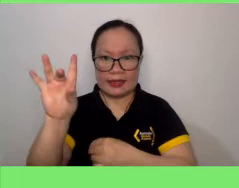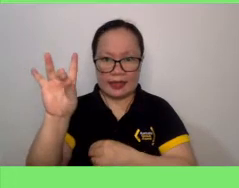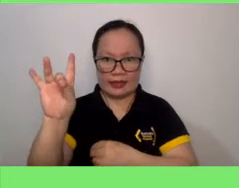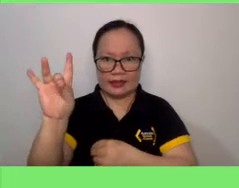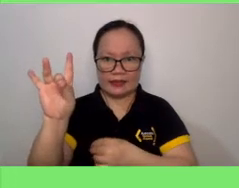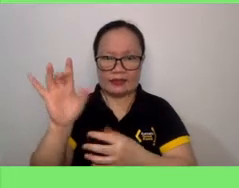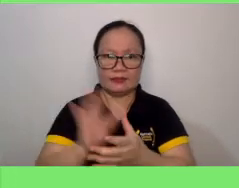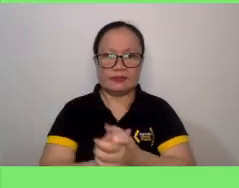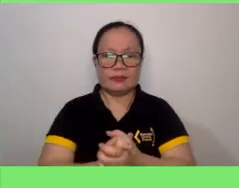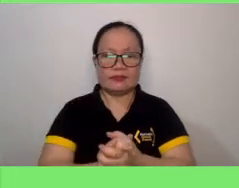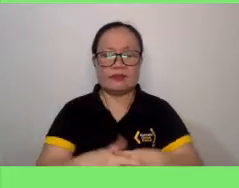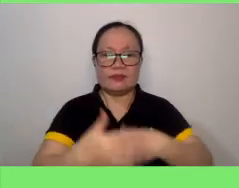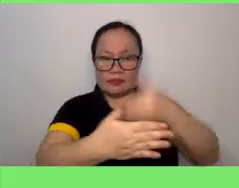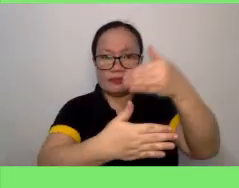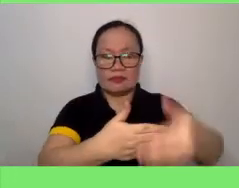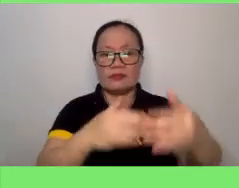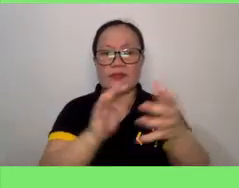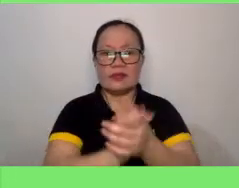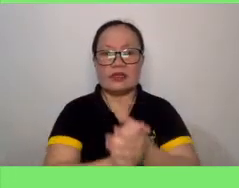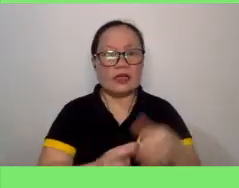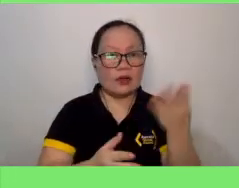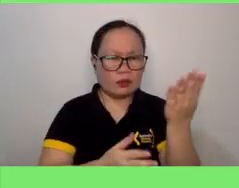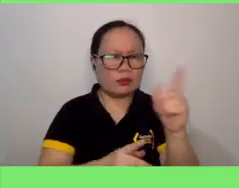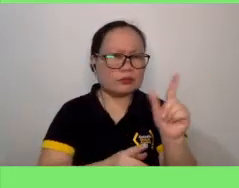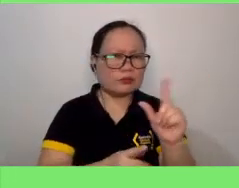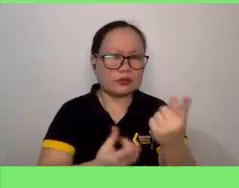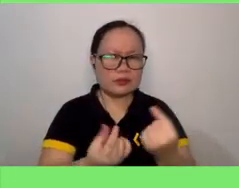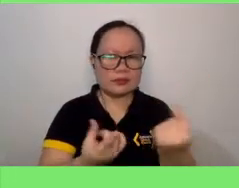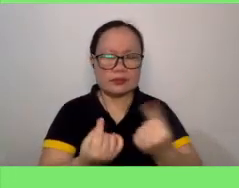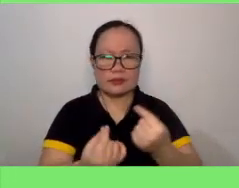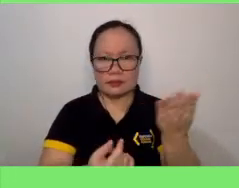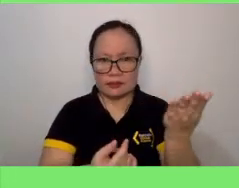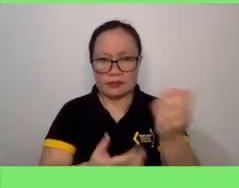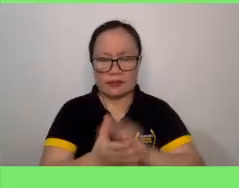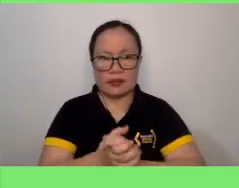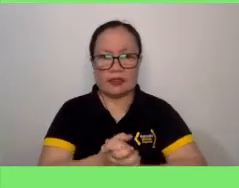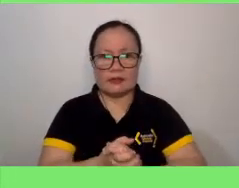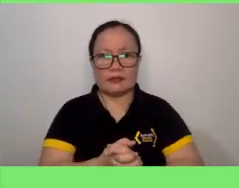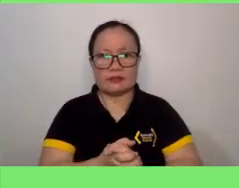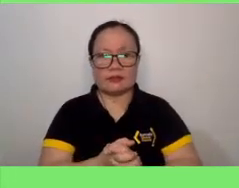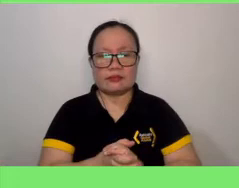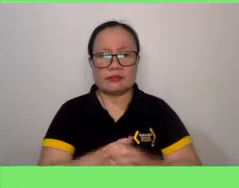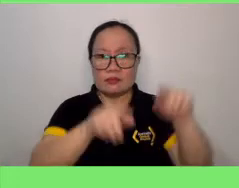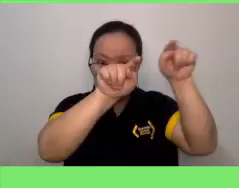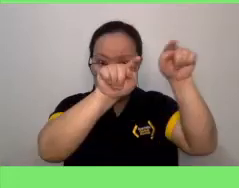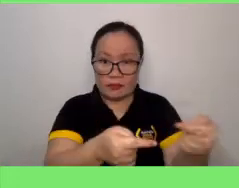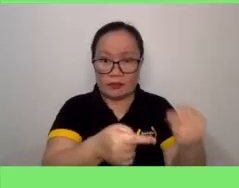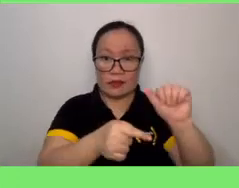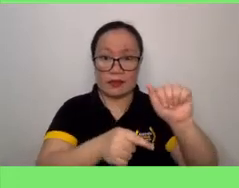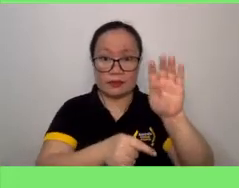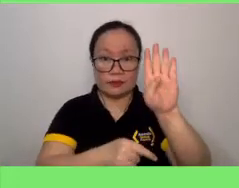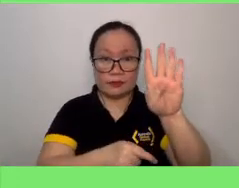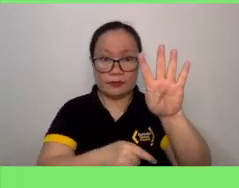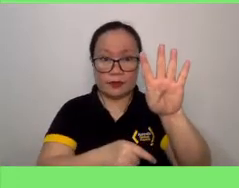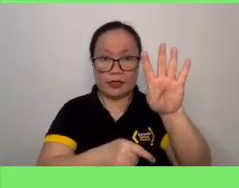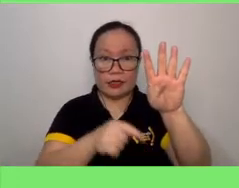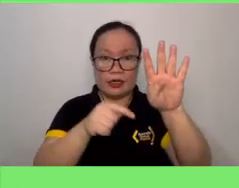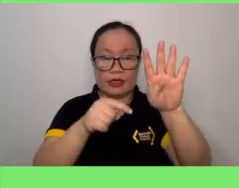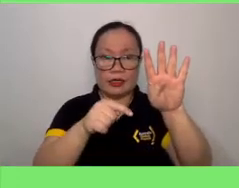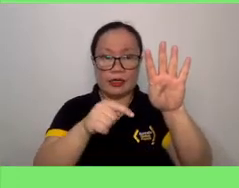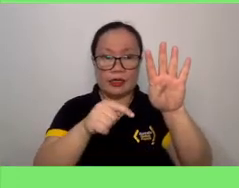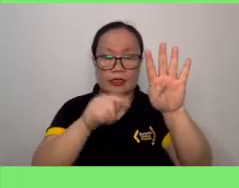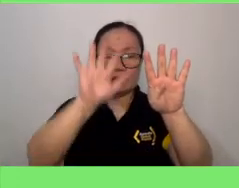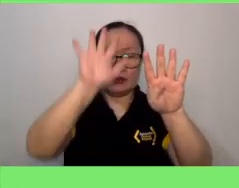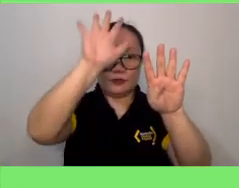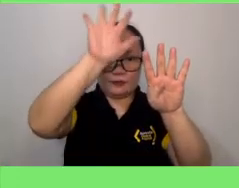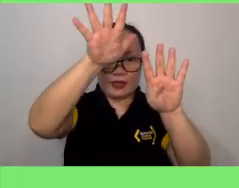raised to 8. Next. So, what if you have this? So, ibig sabihin nito, yung a raised to 4 mo, ni-raise siya to